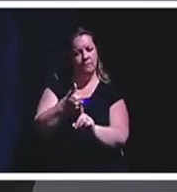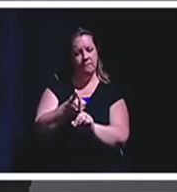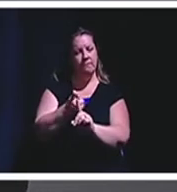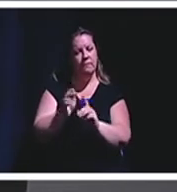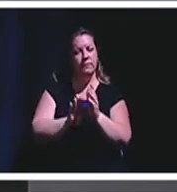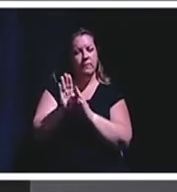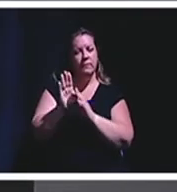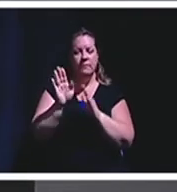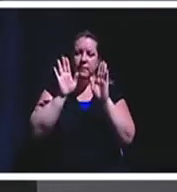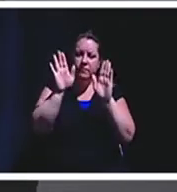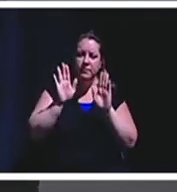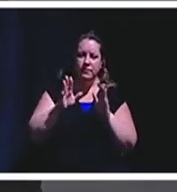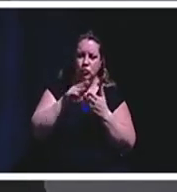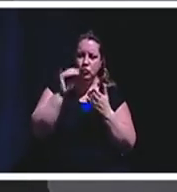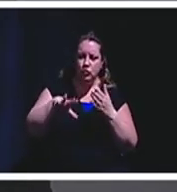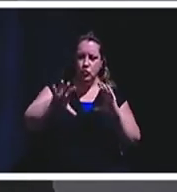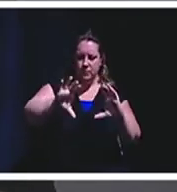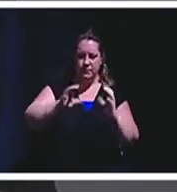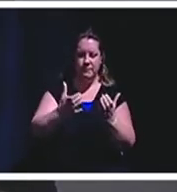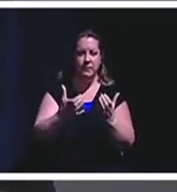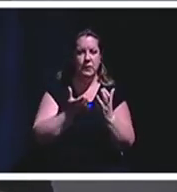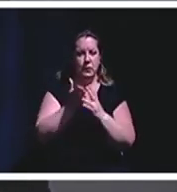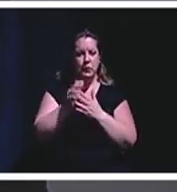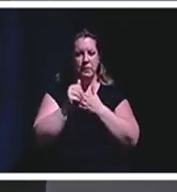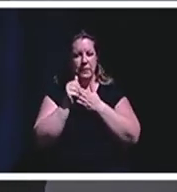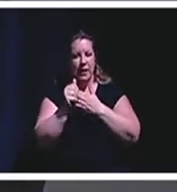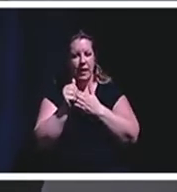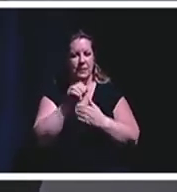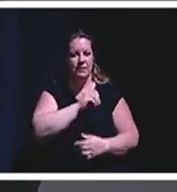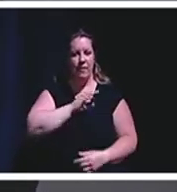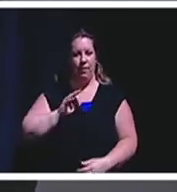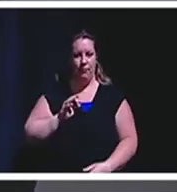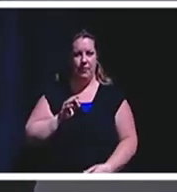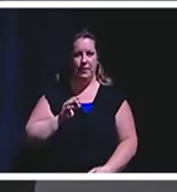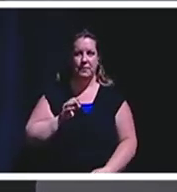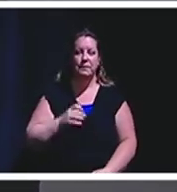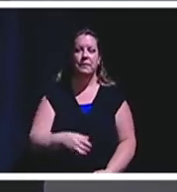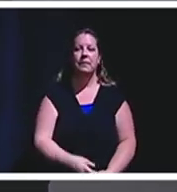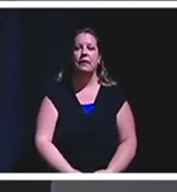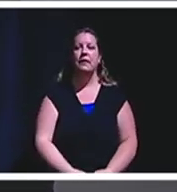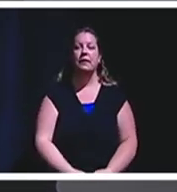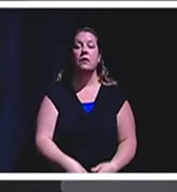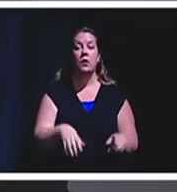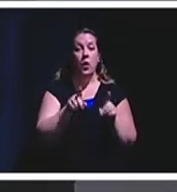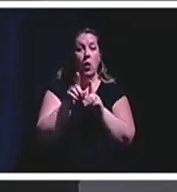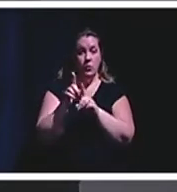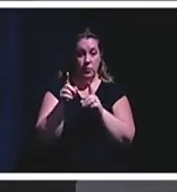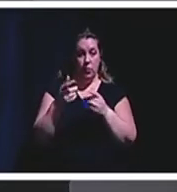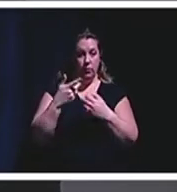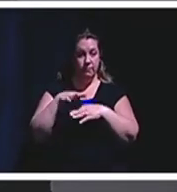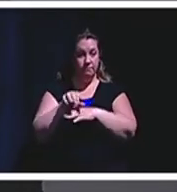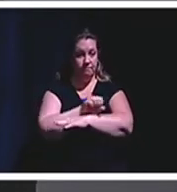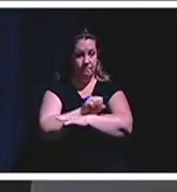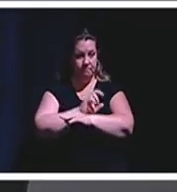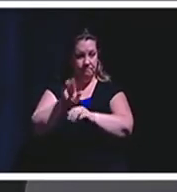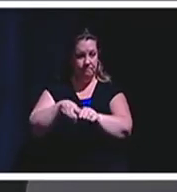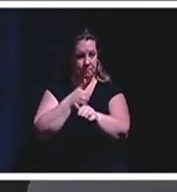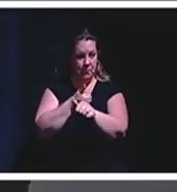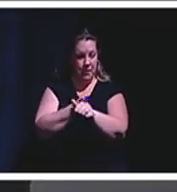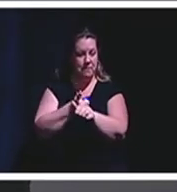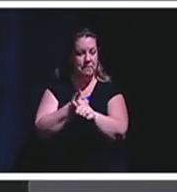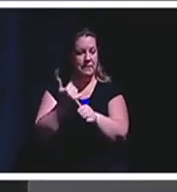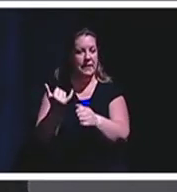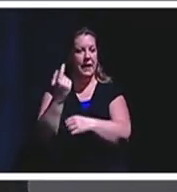outstanding student body through the guidance of their faculty. Also sitting on the stage behind me